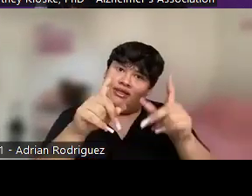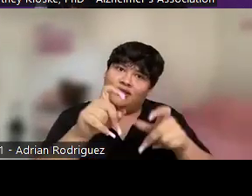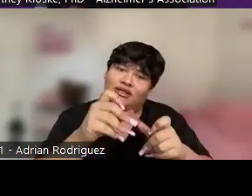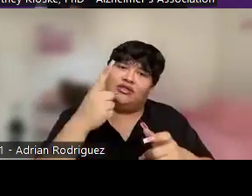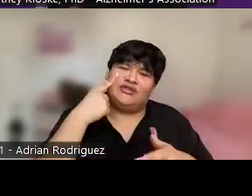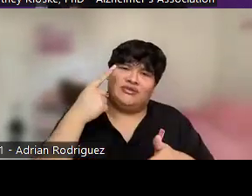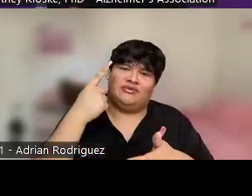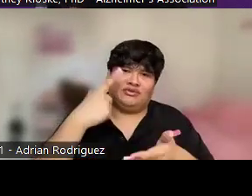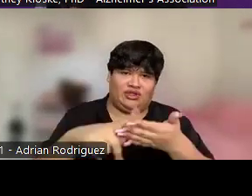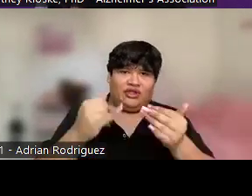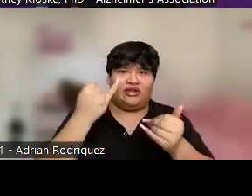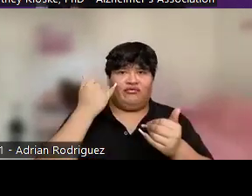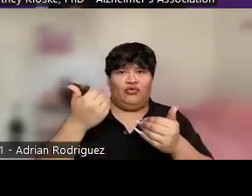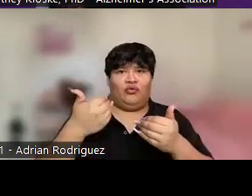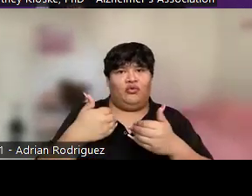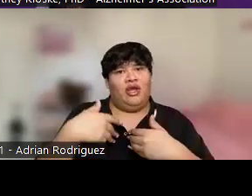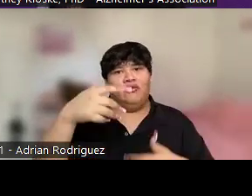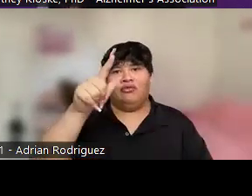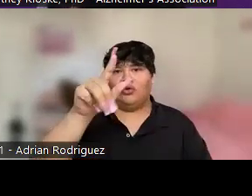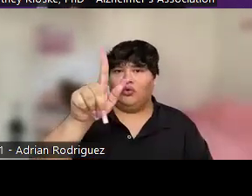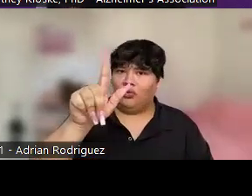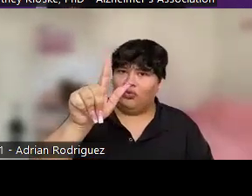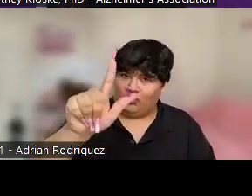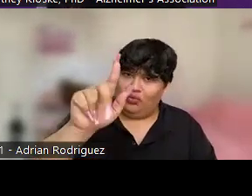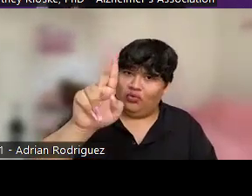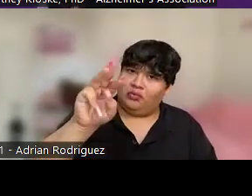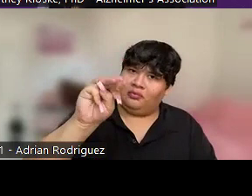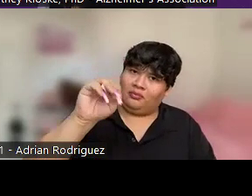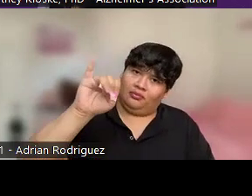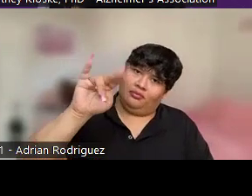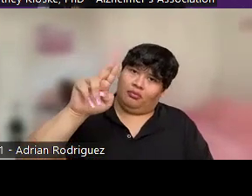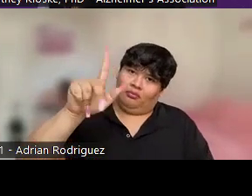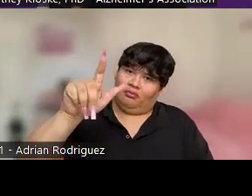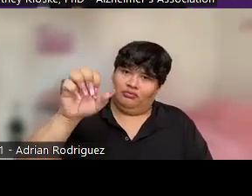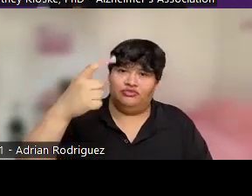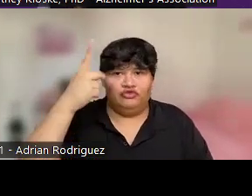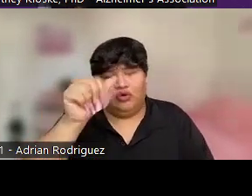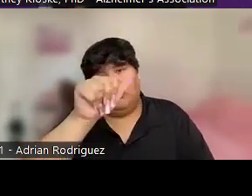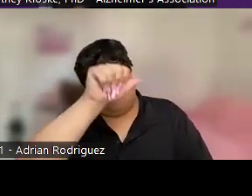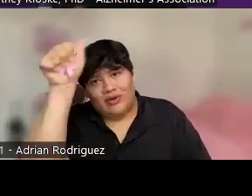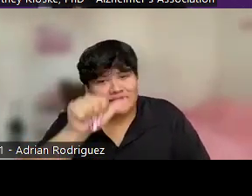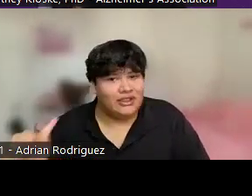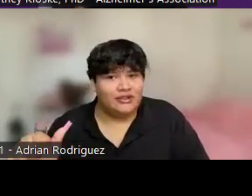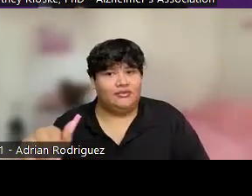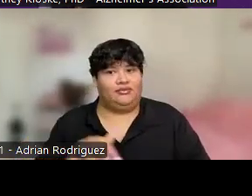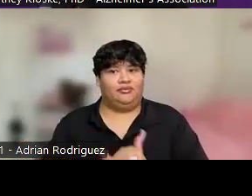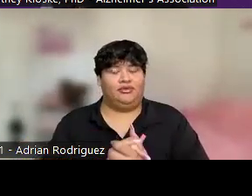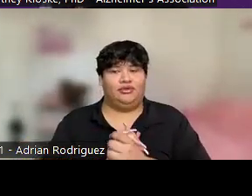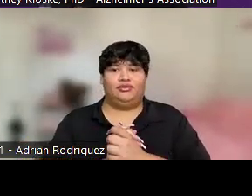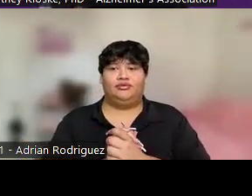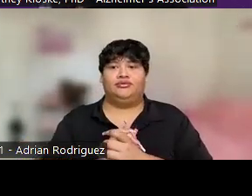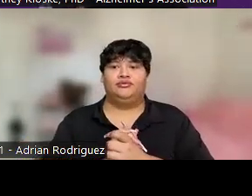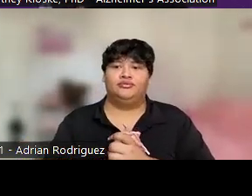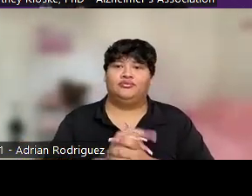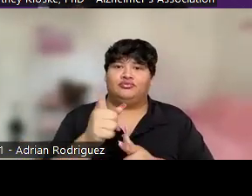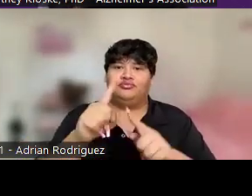the first blood test that was FDA cleared to diagnose Alzheimer's disease. Using this in combination with those